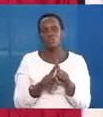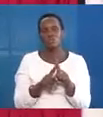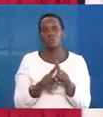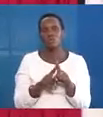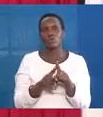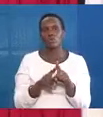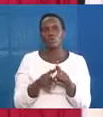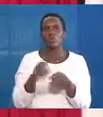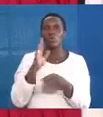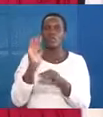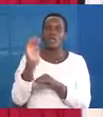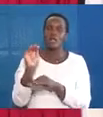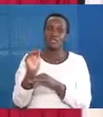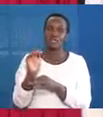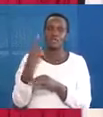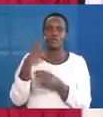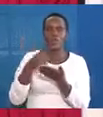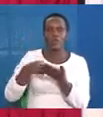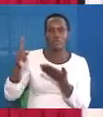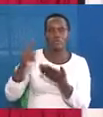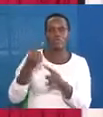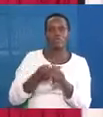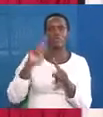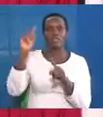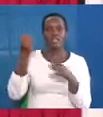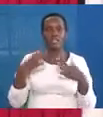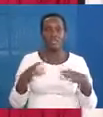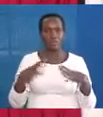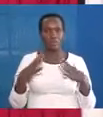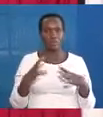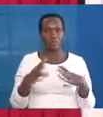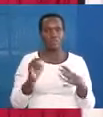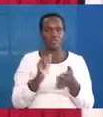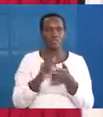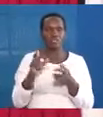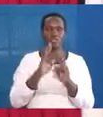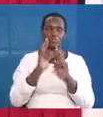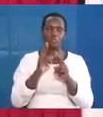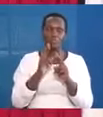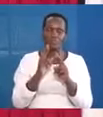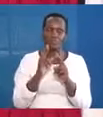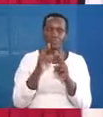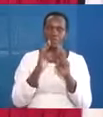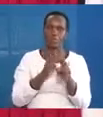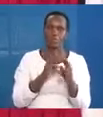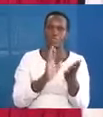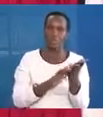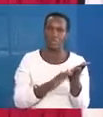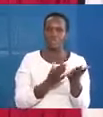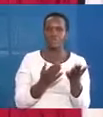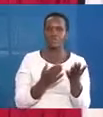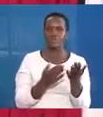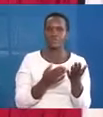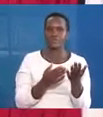asking for the stamp of approval from Kenyans on the report's recommendations. This marks a